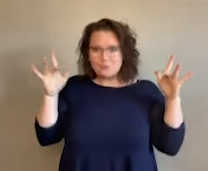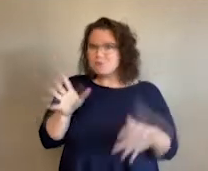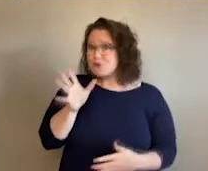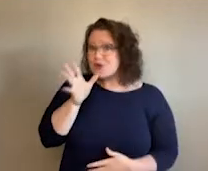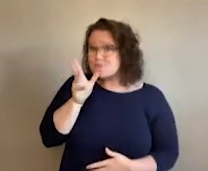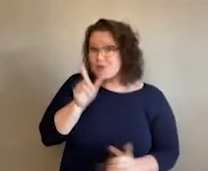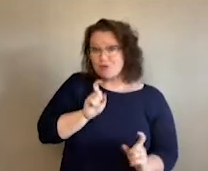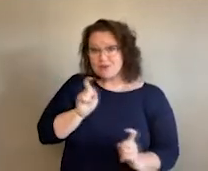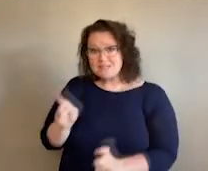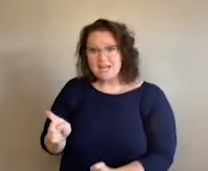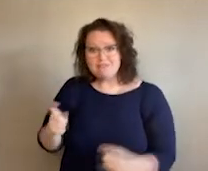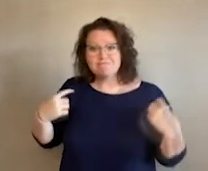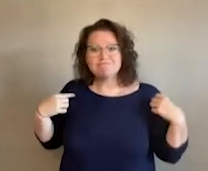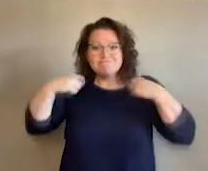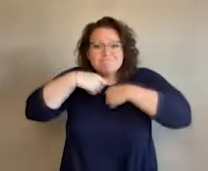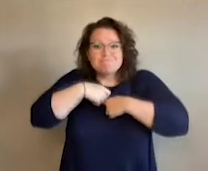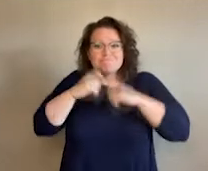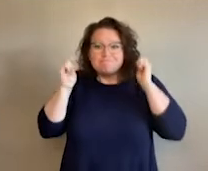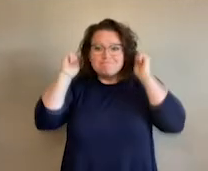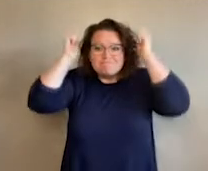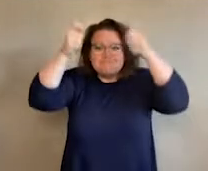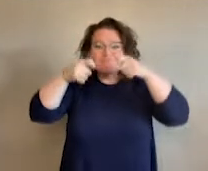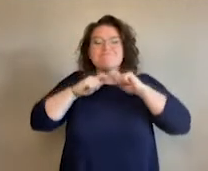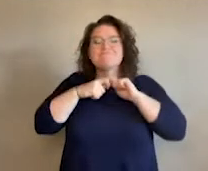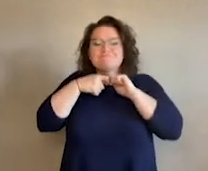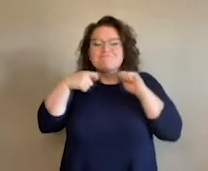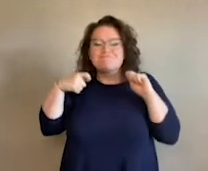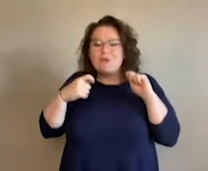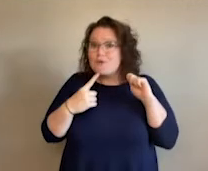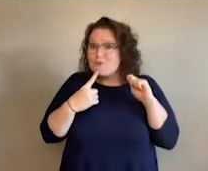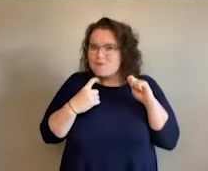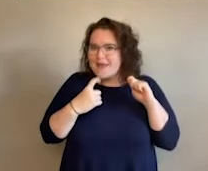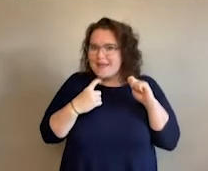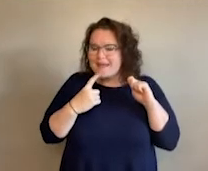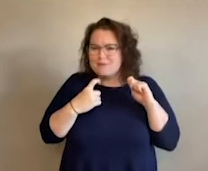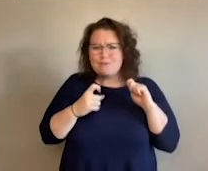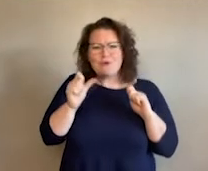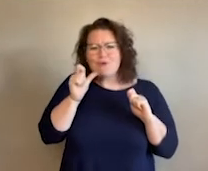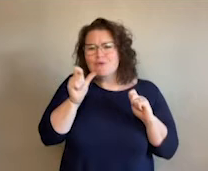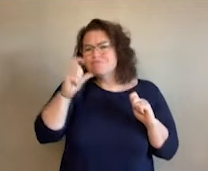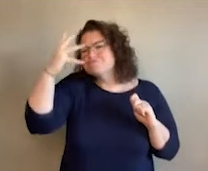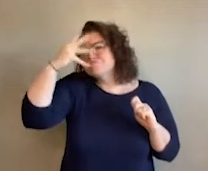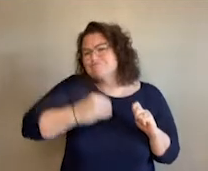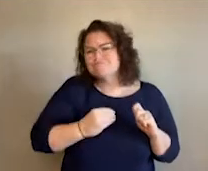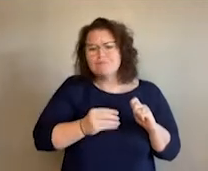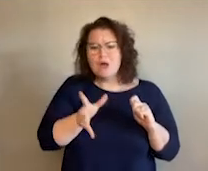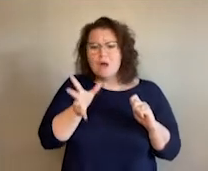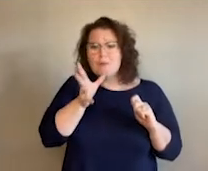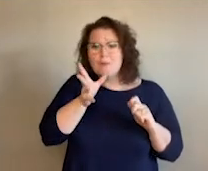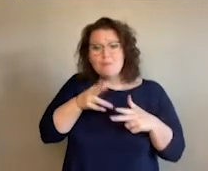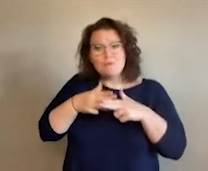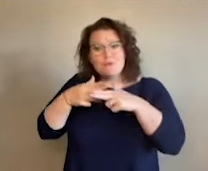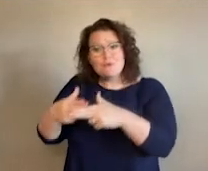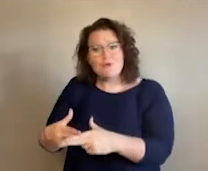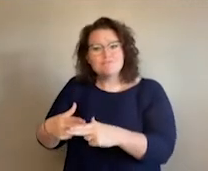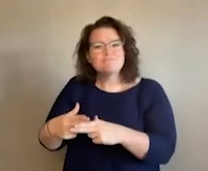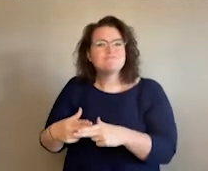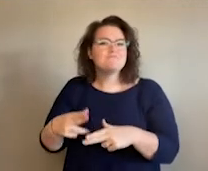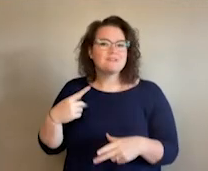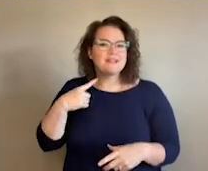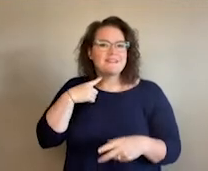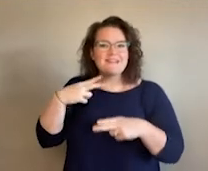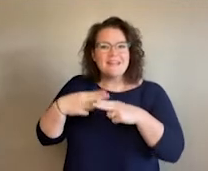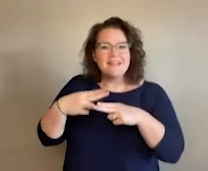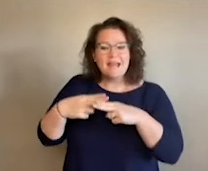made for her a little cloak and hood of red cloth, and the little girl looked so pretty in them that her mother called her Little Red Riding